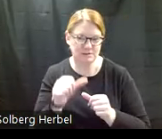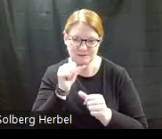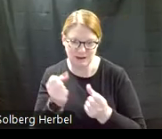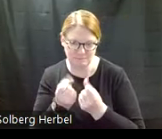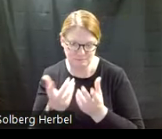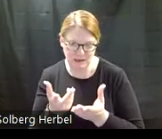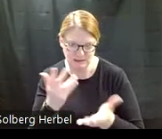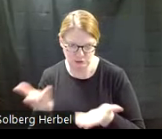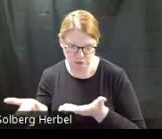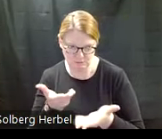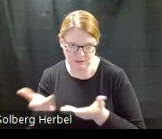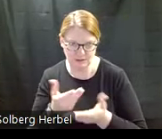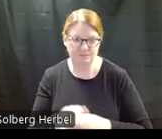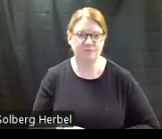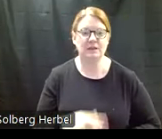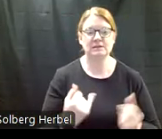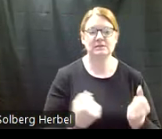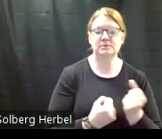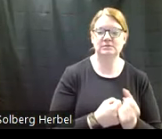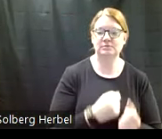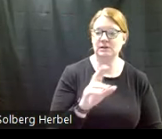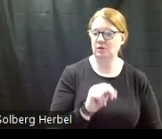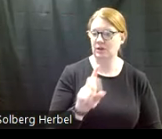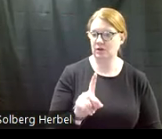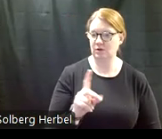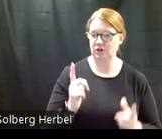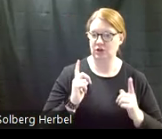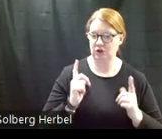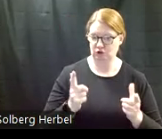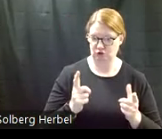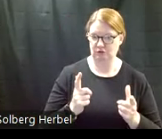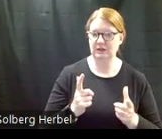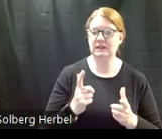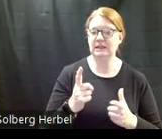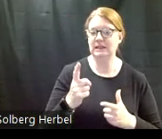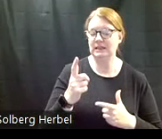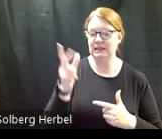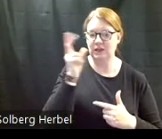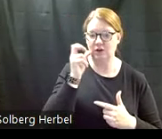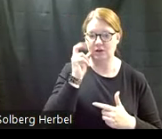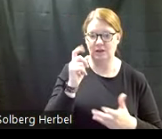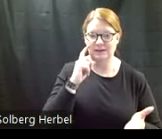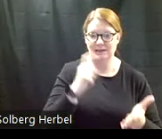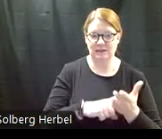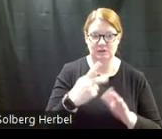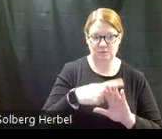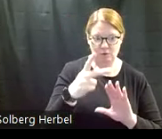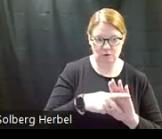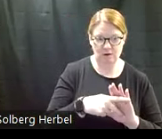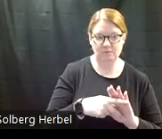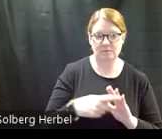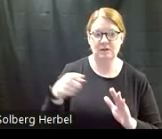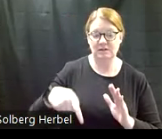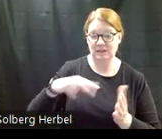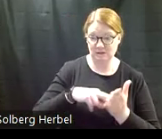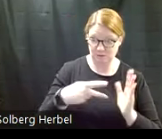This ECHO series is sponsored by the North Dakota Early Hearing Detection and Intervention Program. The purpose of the series is to